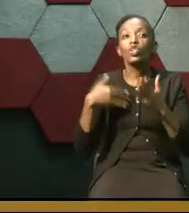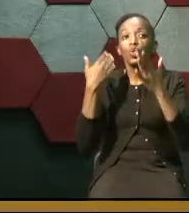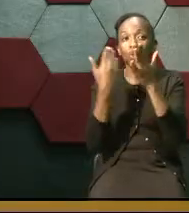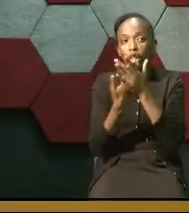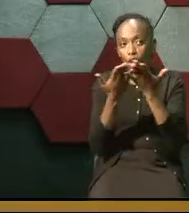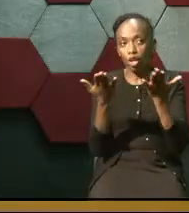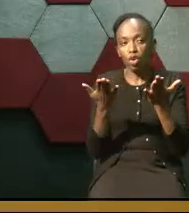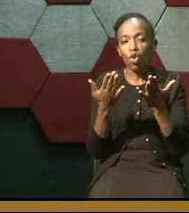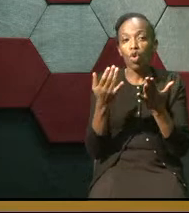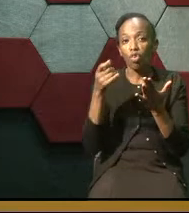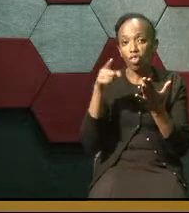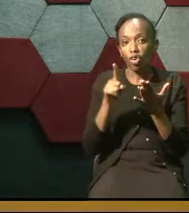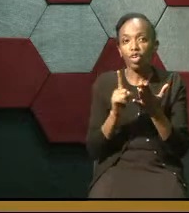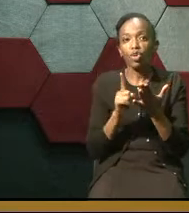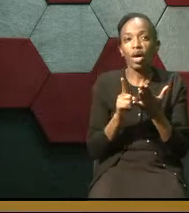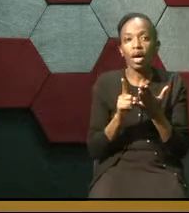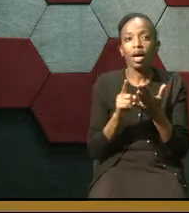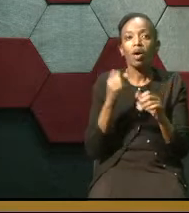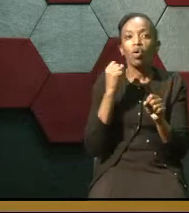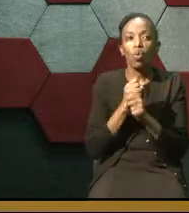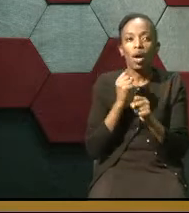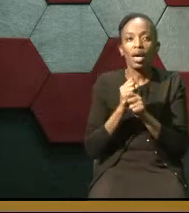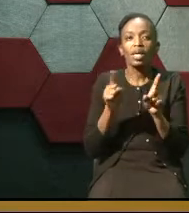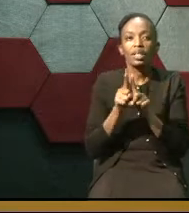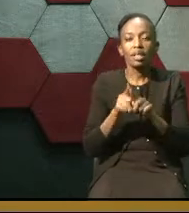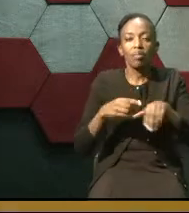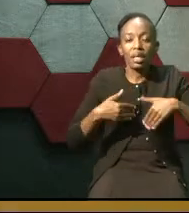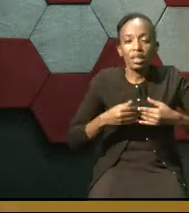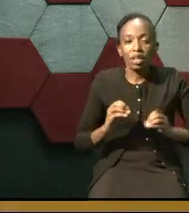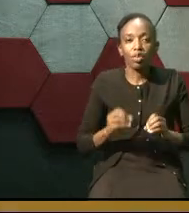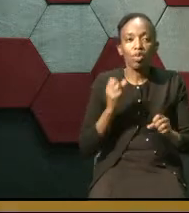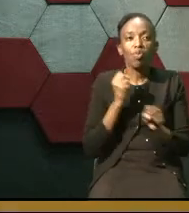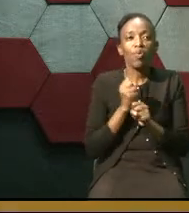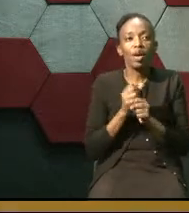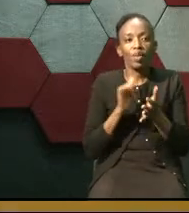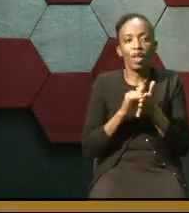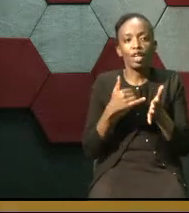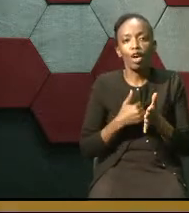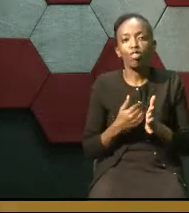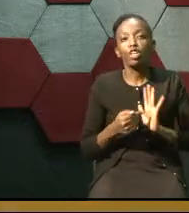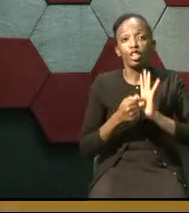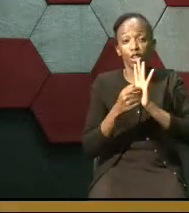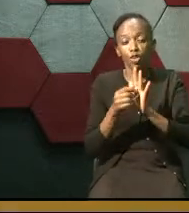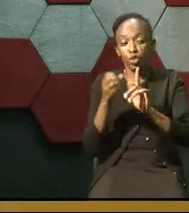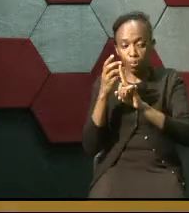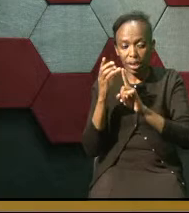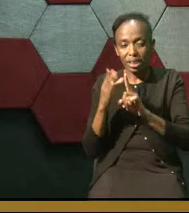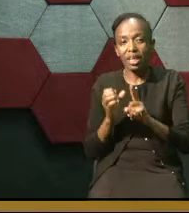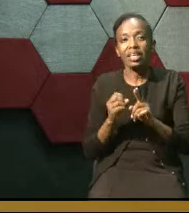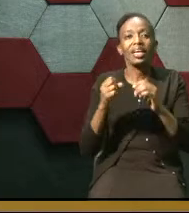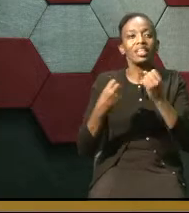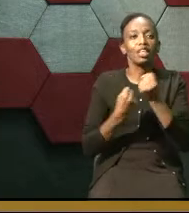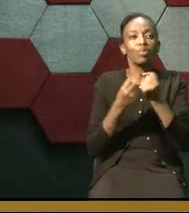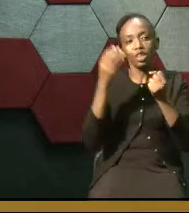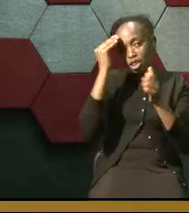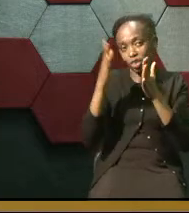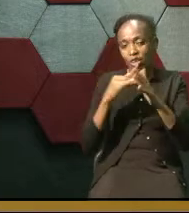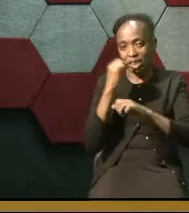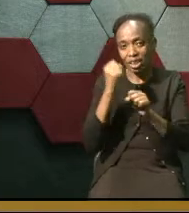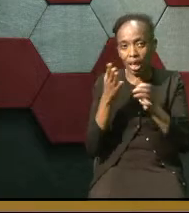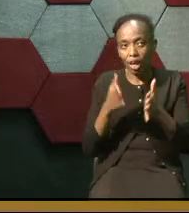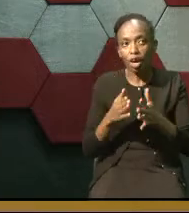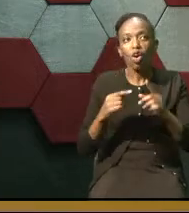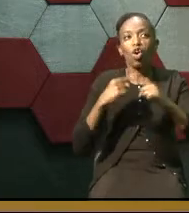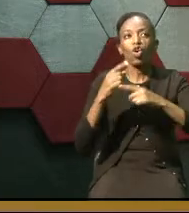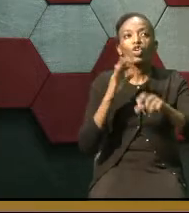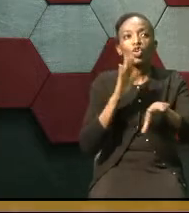Hilary, for your outstanding work and the tireless efforts that you have put into mentoring and supporting students this year. Keep up